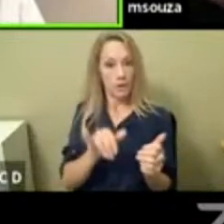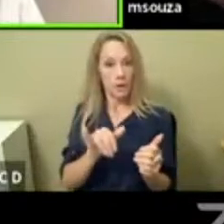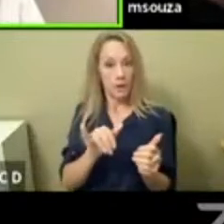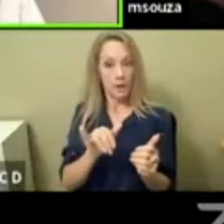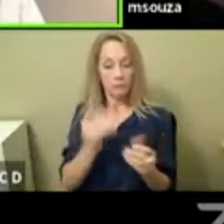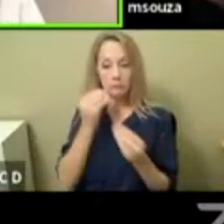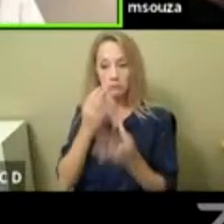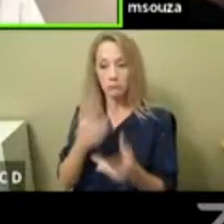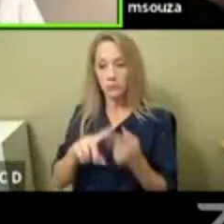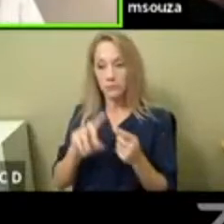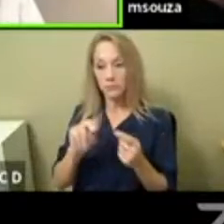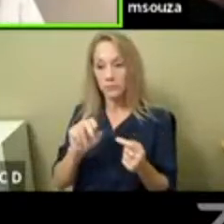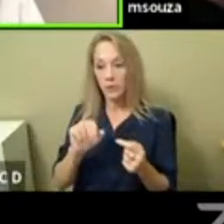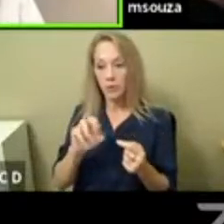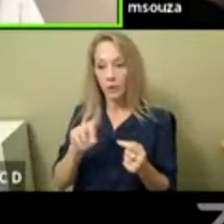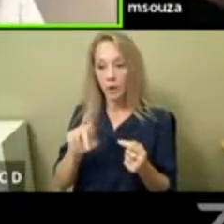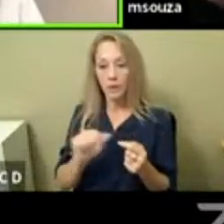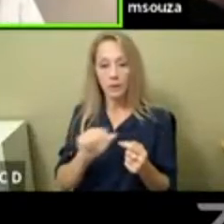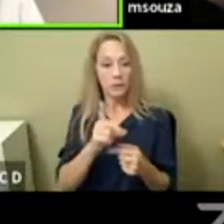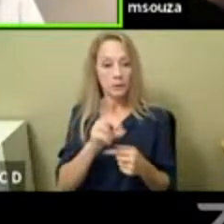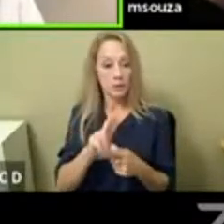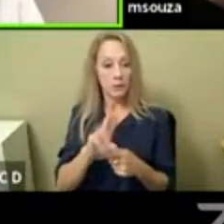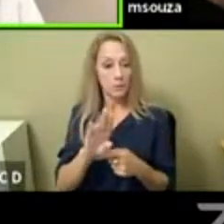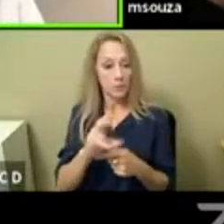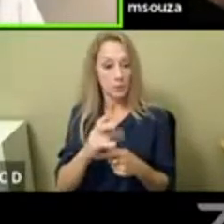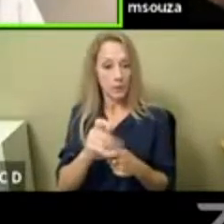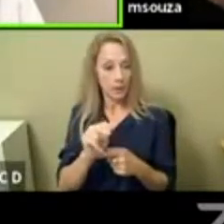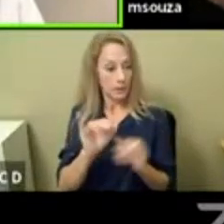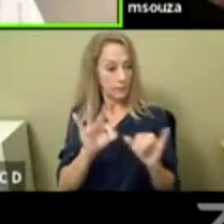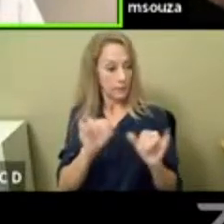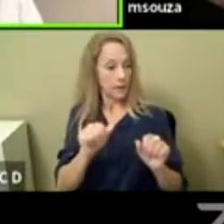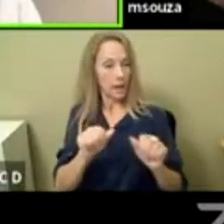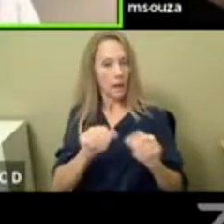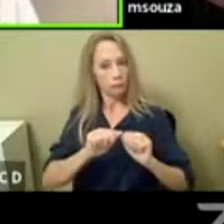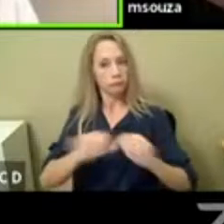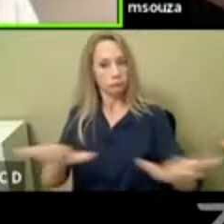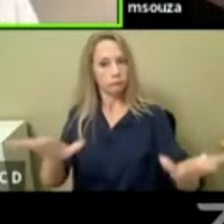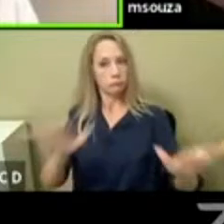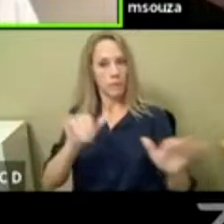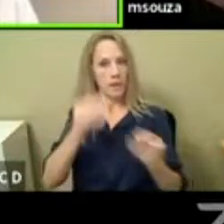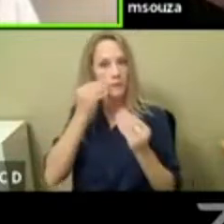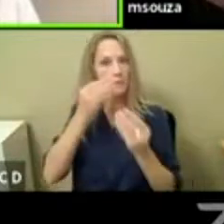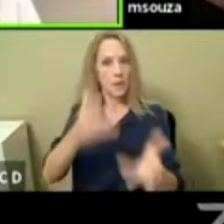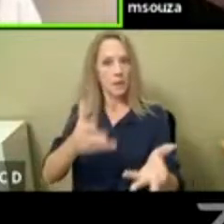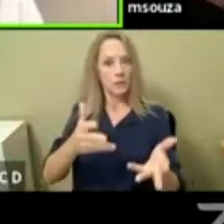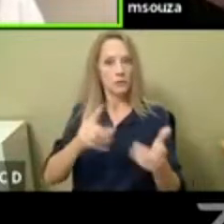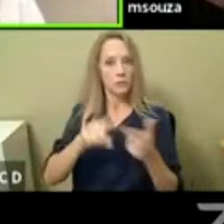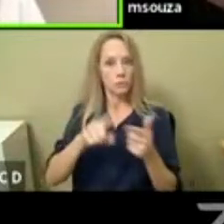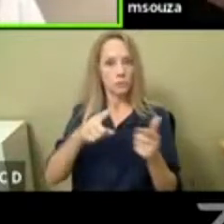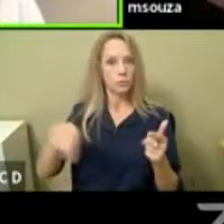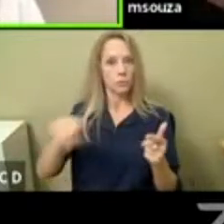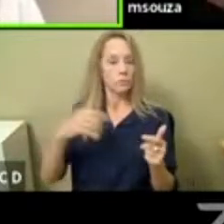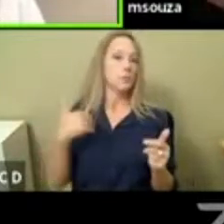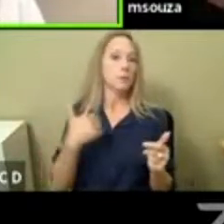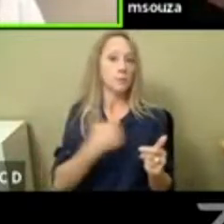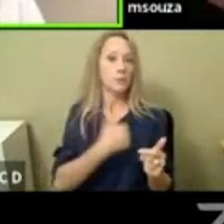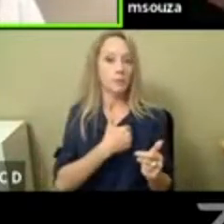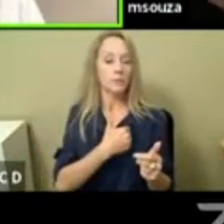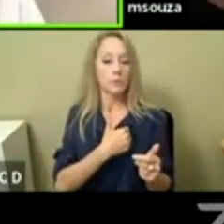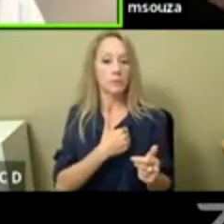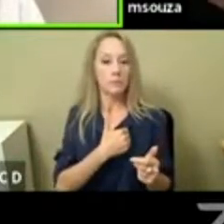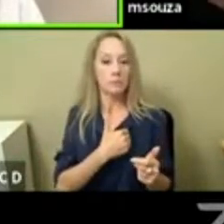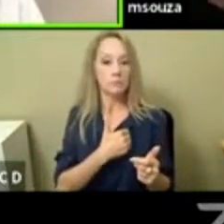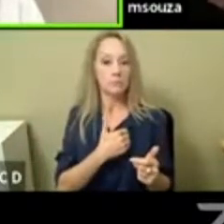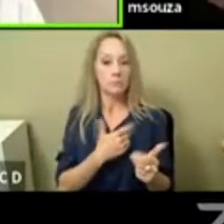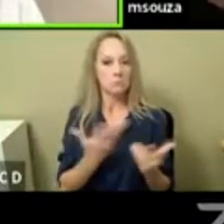Dr. Buchanan and say, if this is feasible, could we distribute this information to members? And there's no